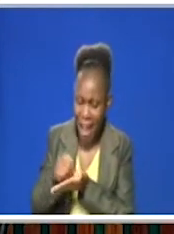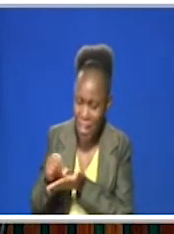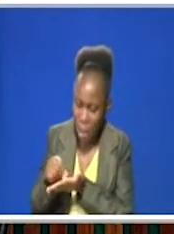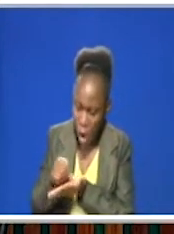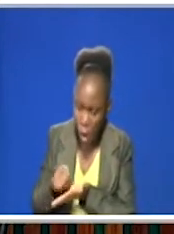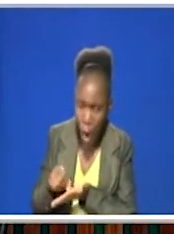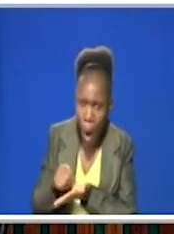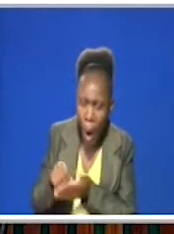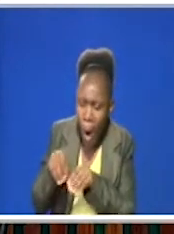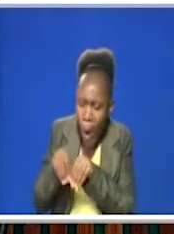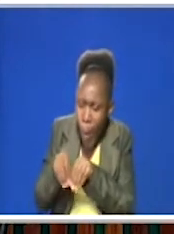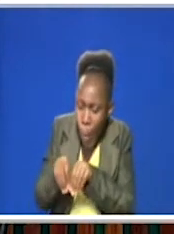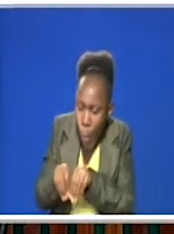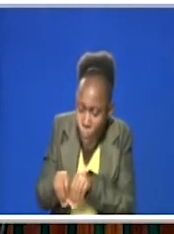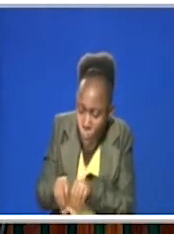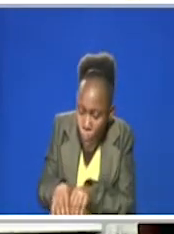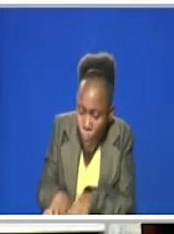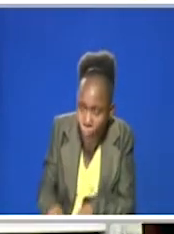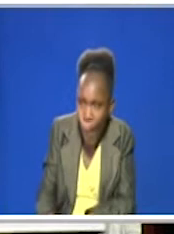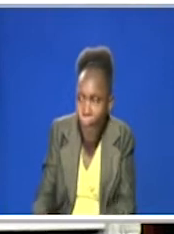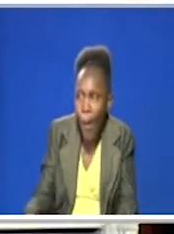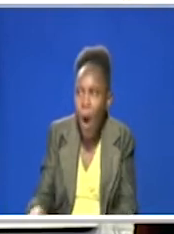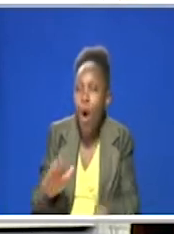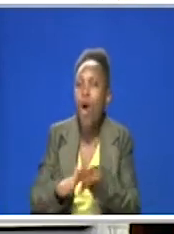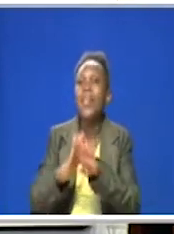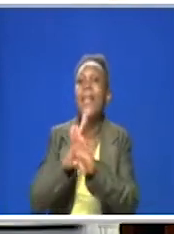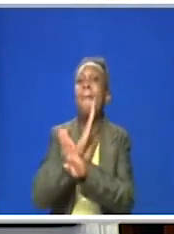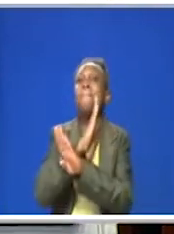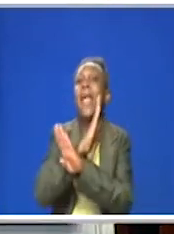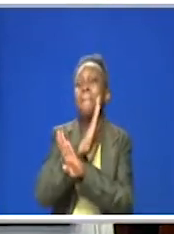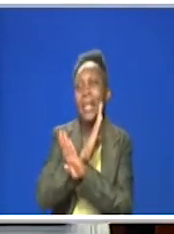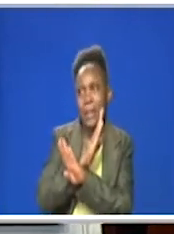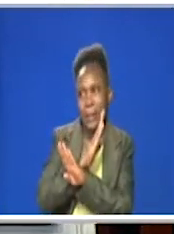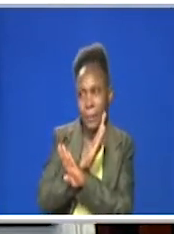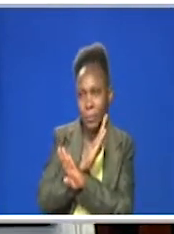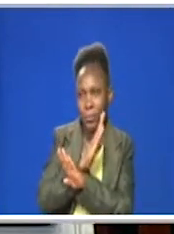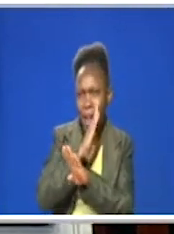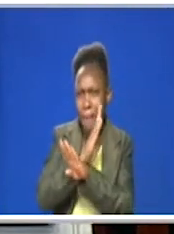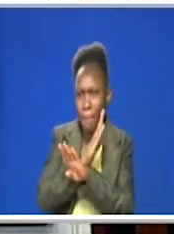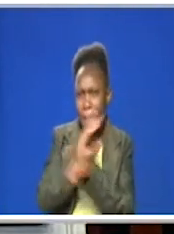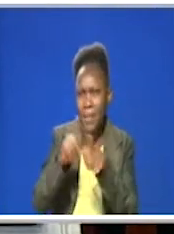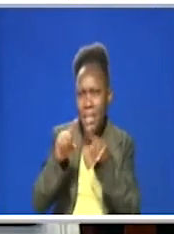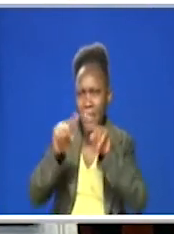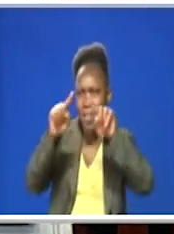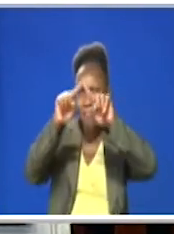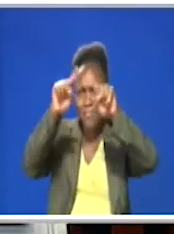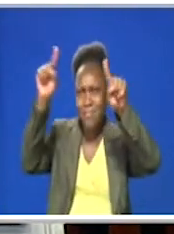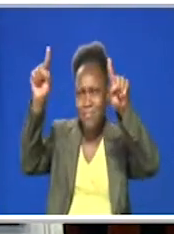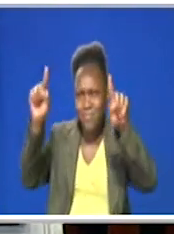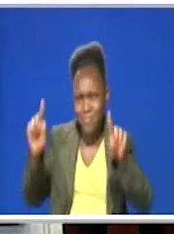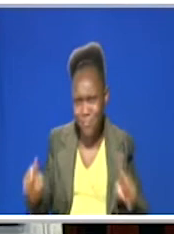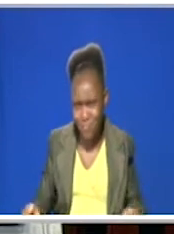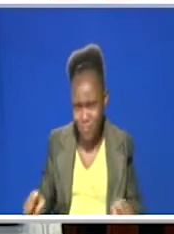diffusing across the membrane or across a membrane. So if this membrane is that